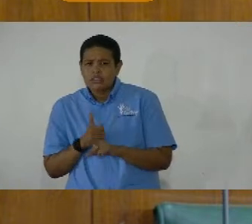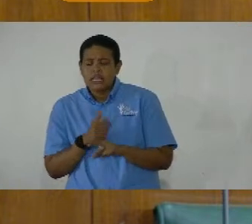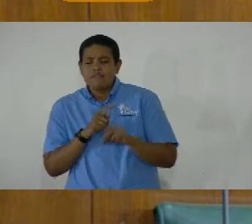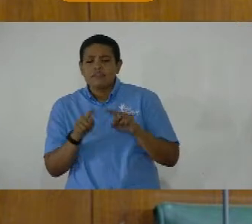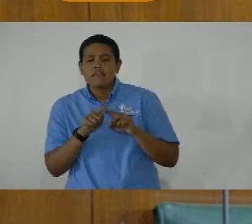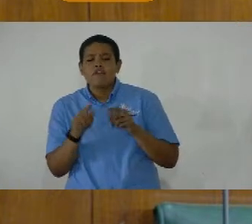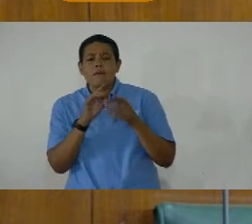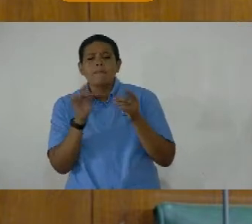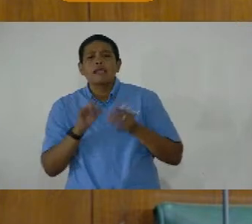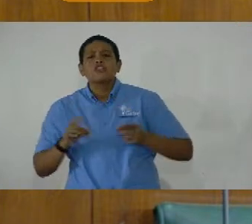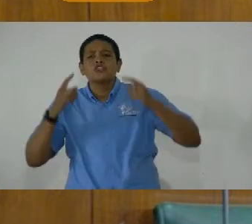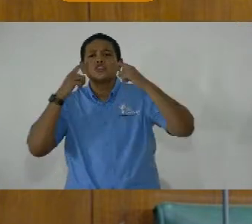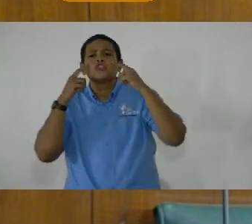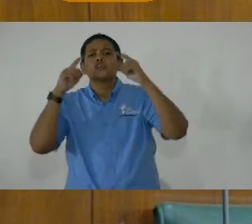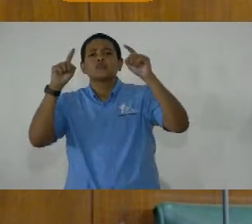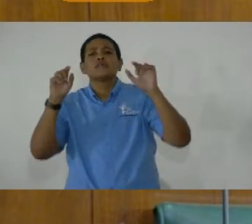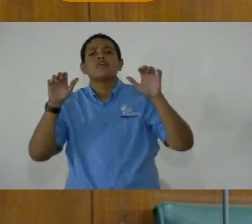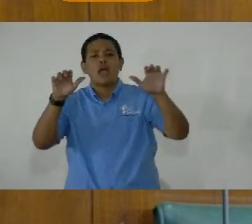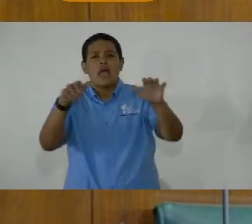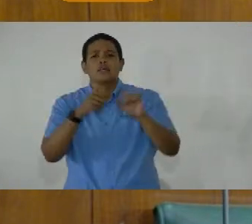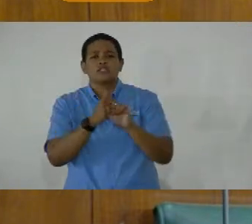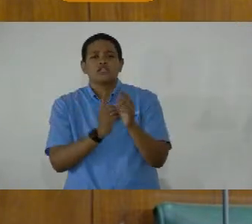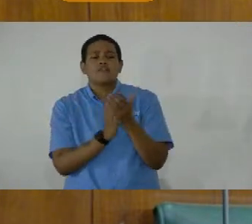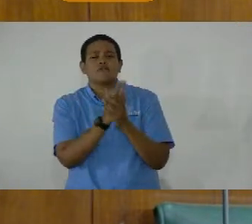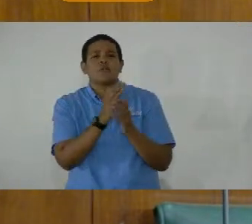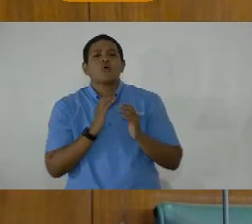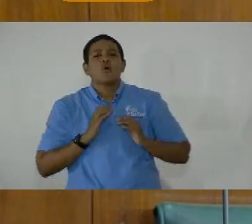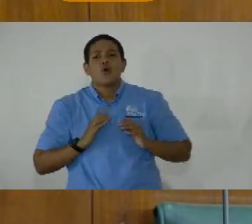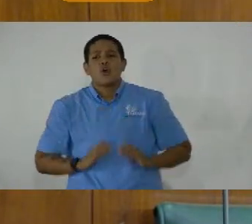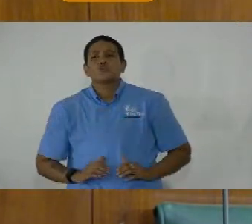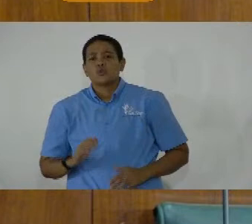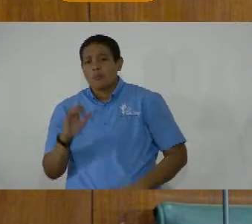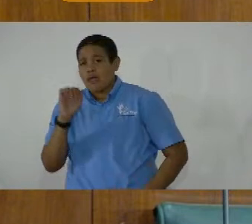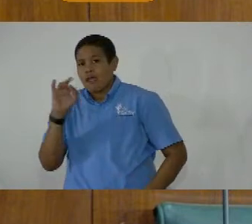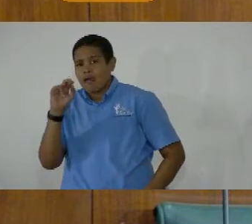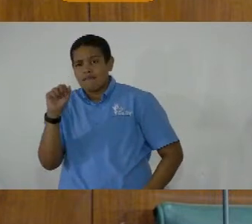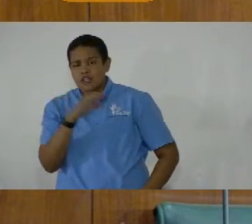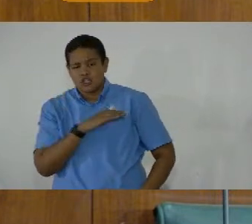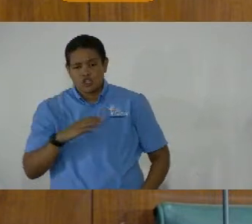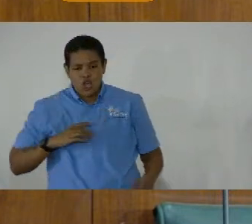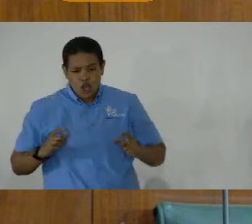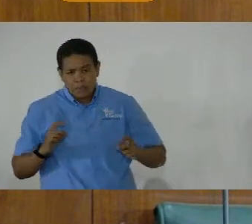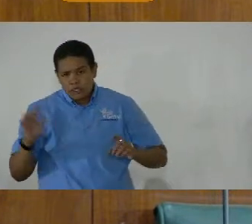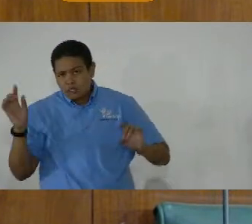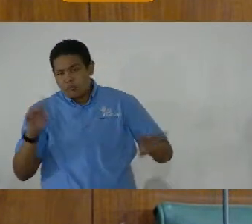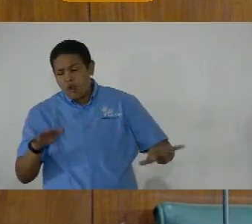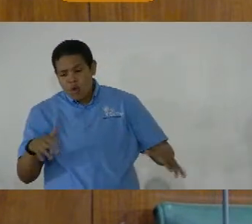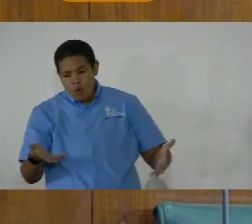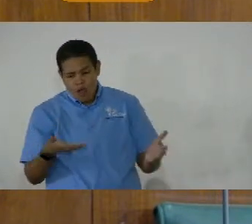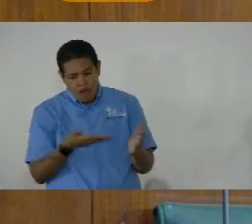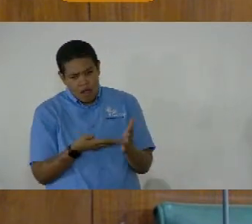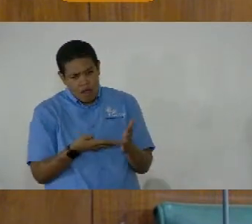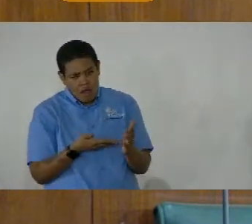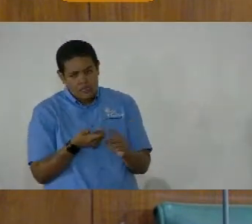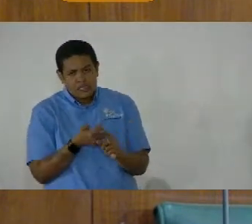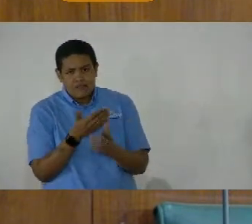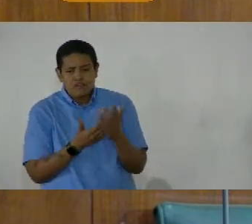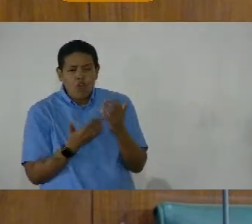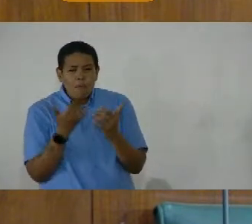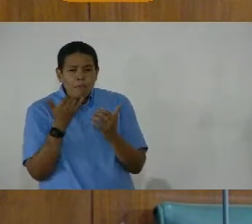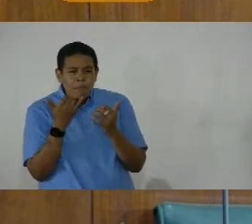mentioned successful action by the Consumer Affairs Commission in bringing to book some